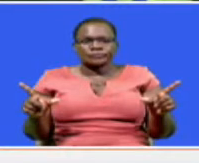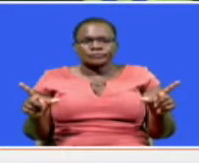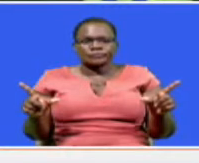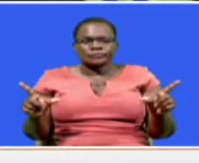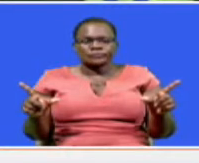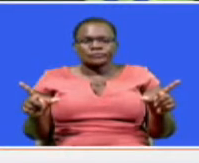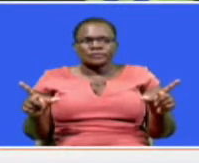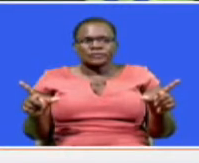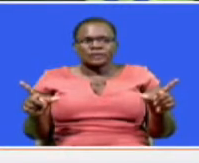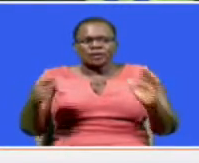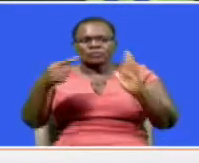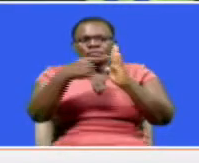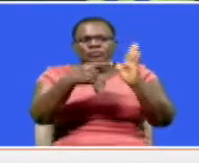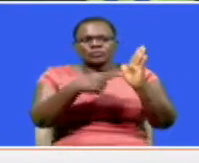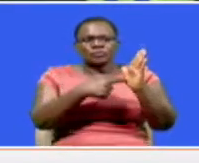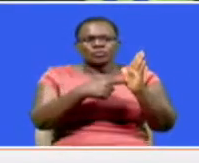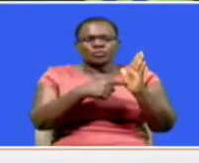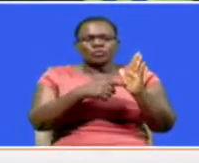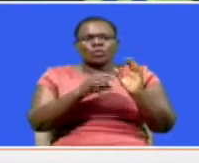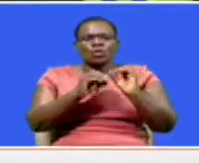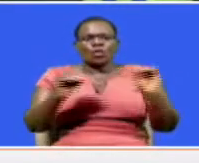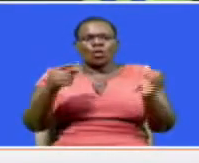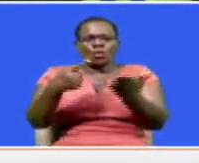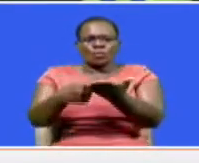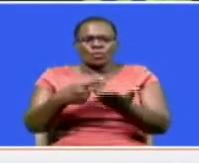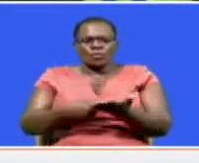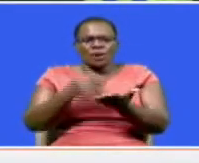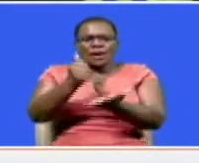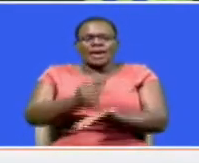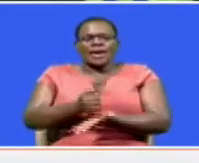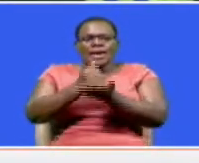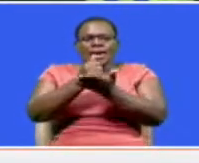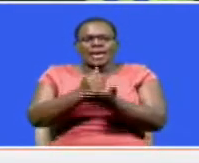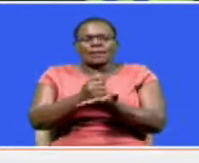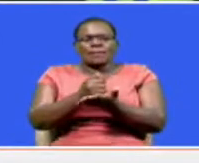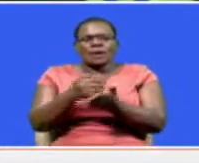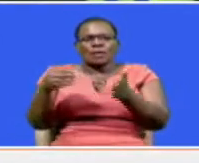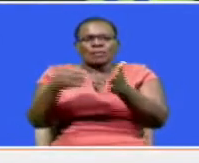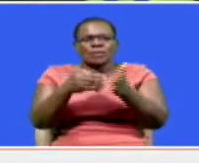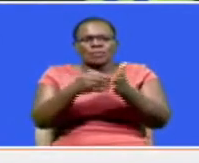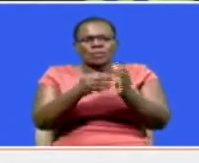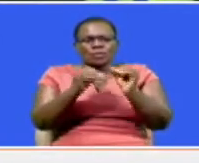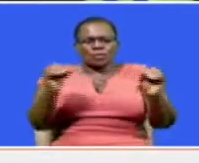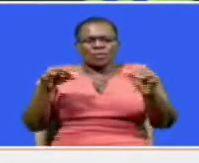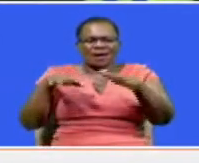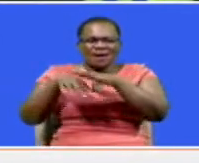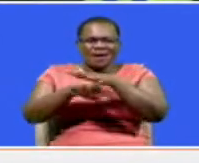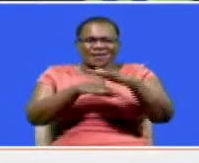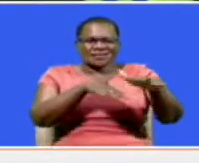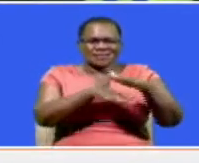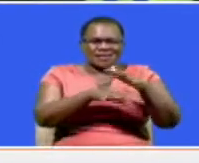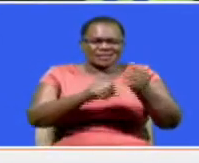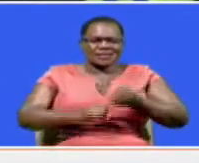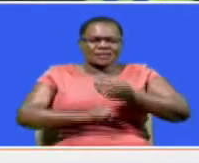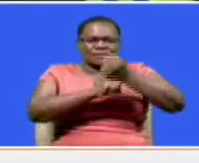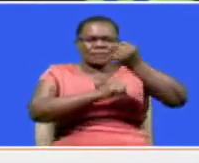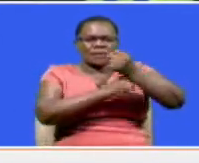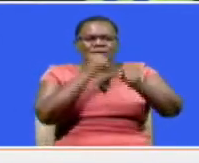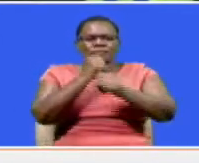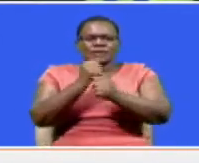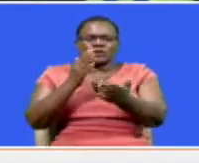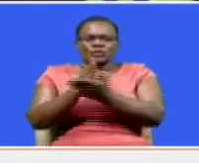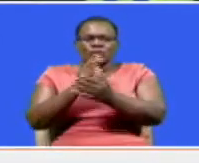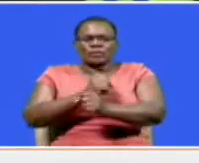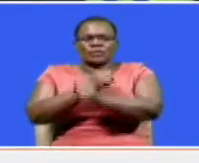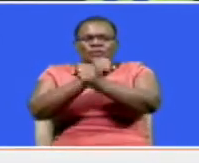an unconditional ceasefire that facilitates unhindered humanitarian access and ensures